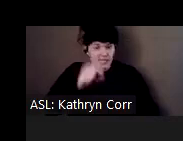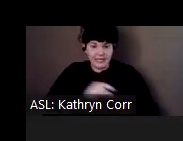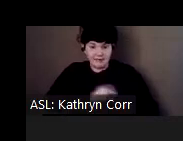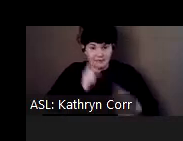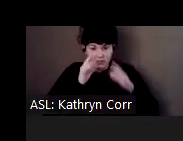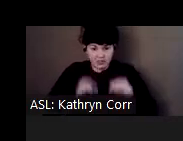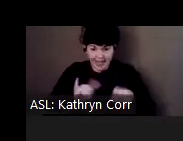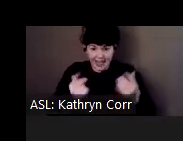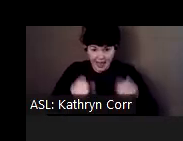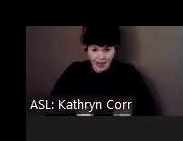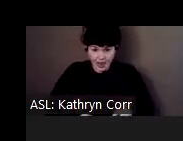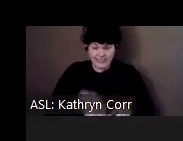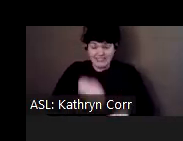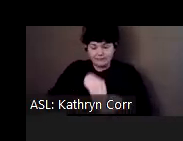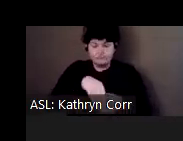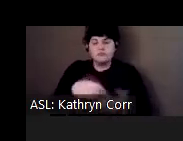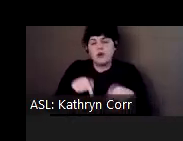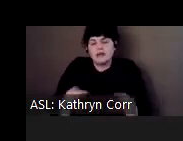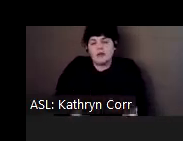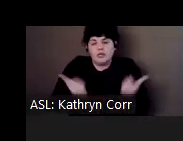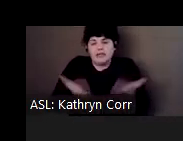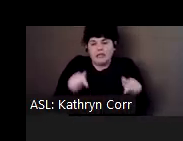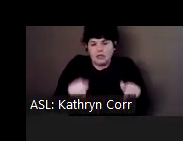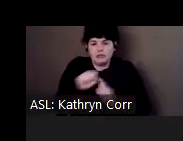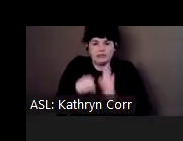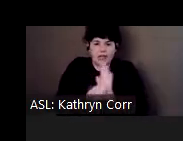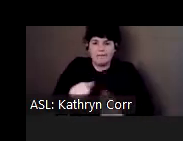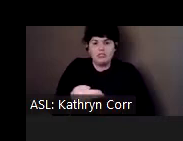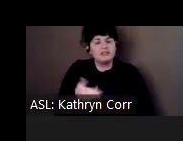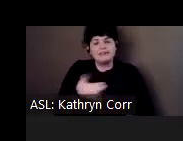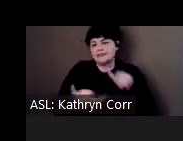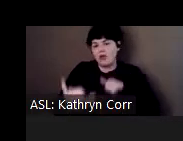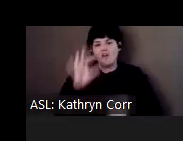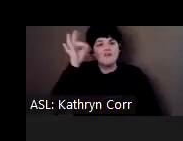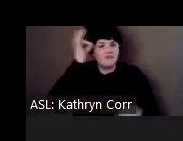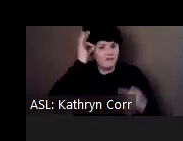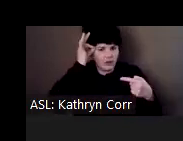Michigan, that is still a federal conviction. This process does not apply to it.